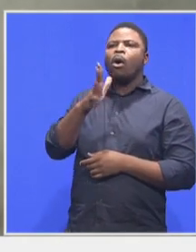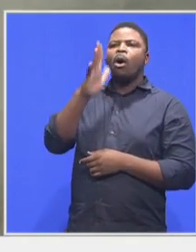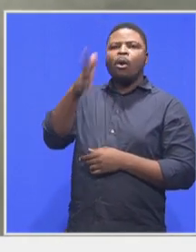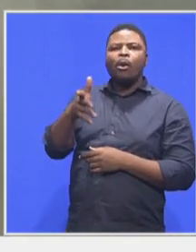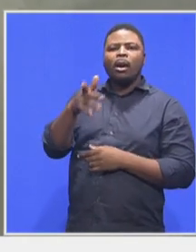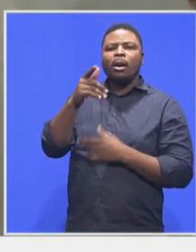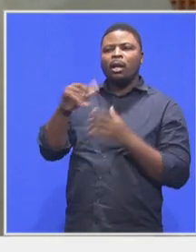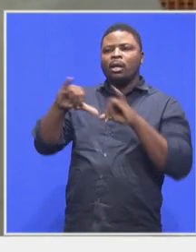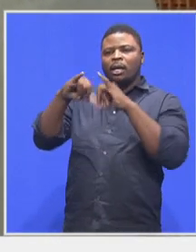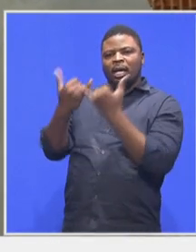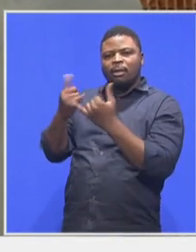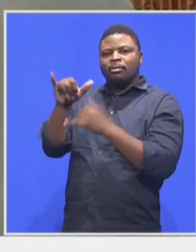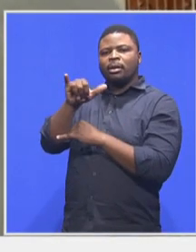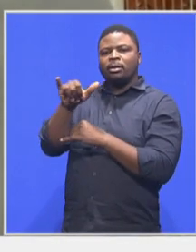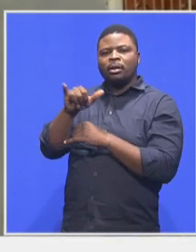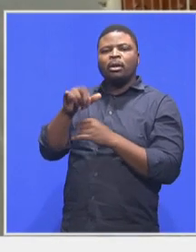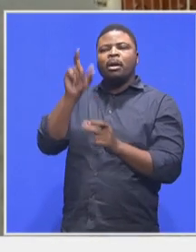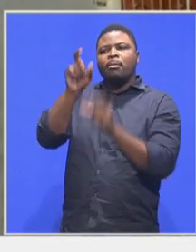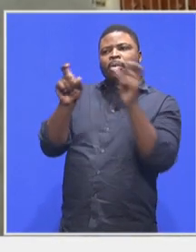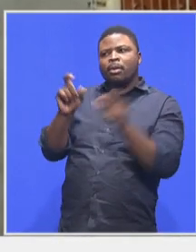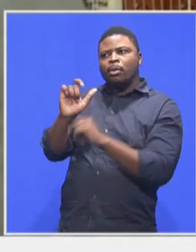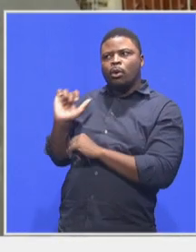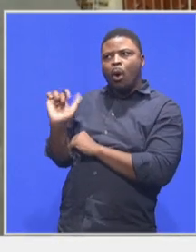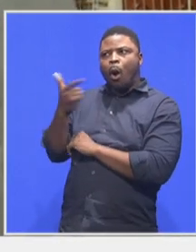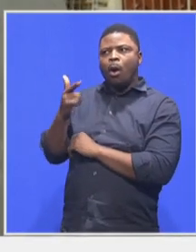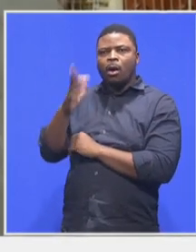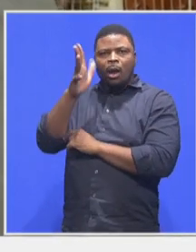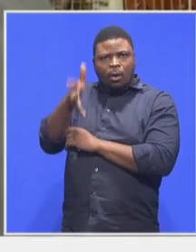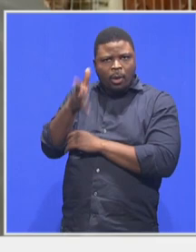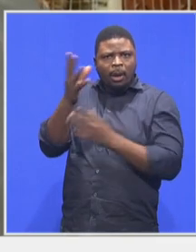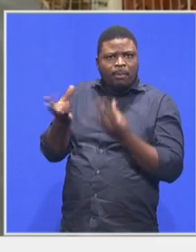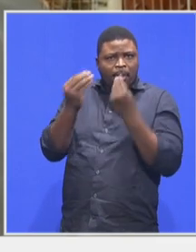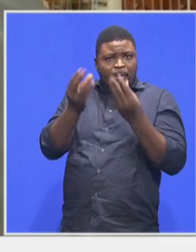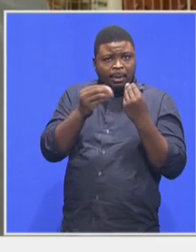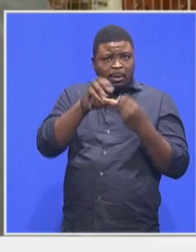Yeah. Is it going to be everybody? Is it an affordable measure?